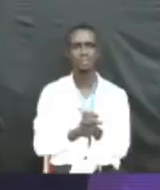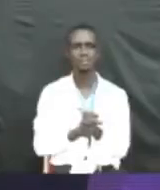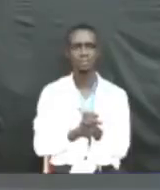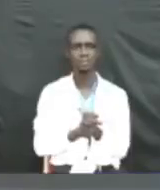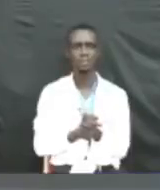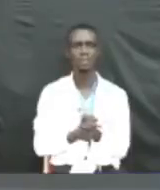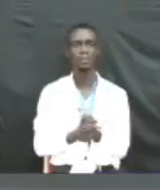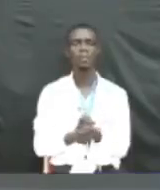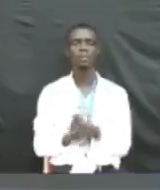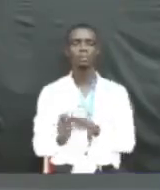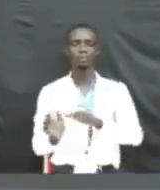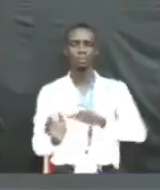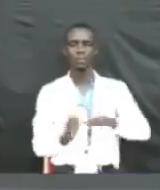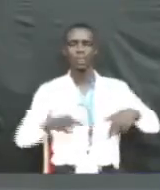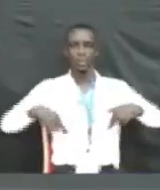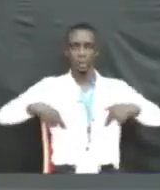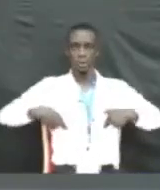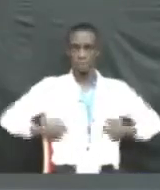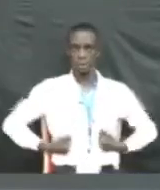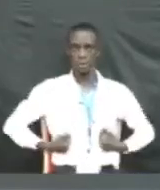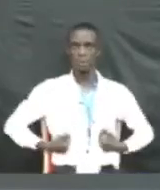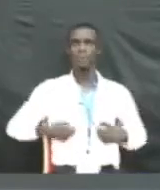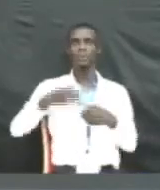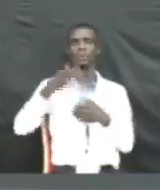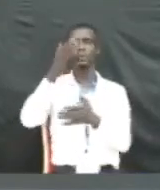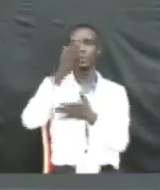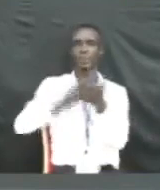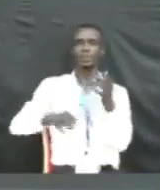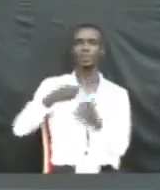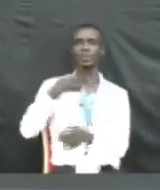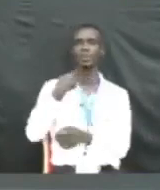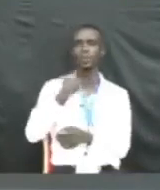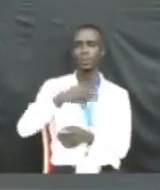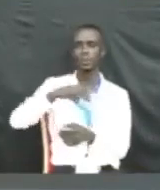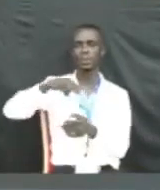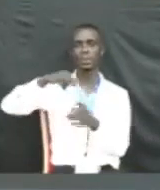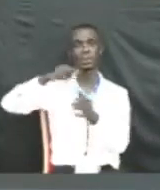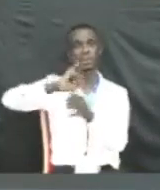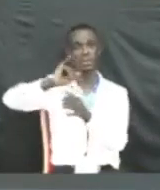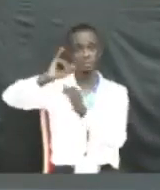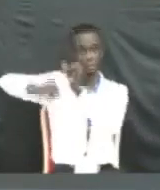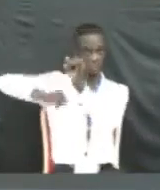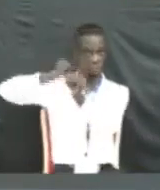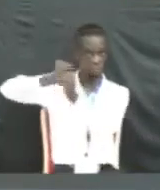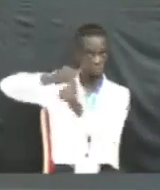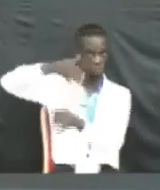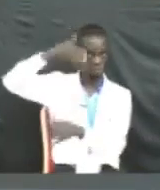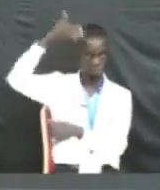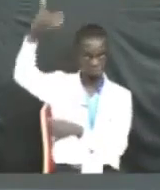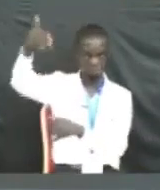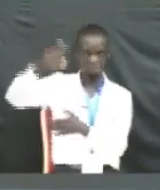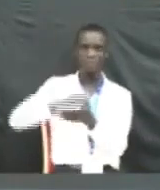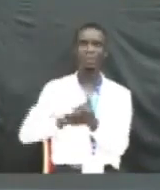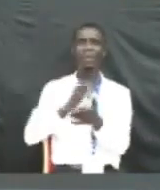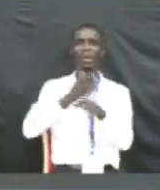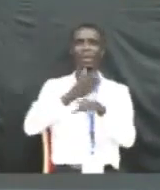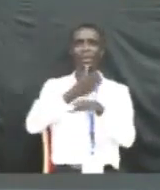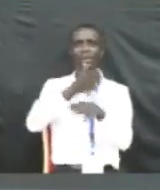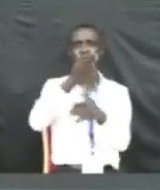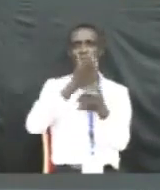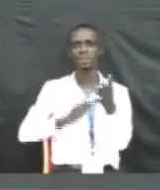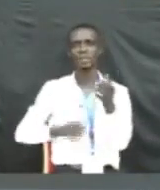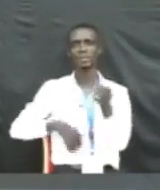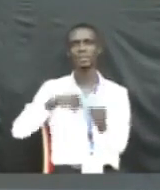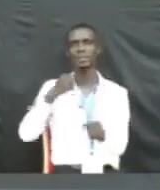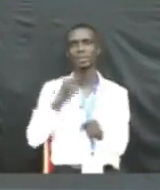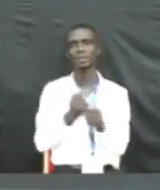Now, retirement of ministers, Ghana and external missions. After years of serving the Lord and the